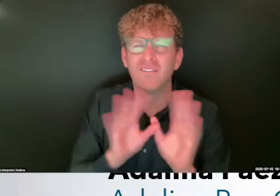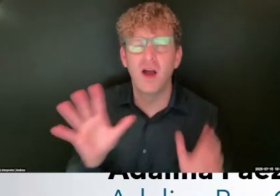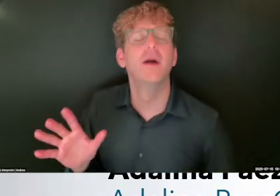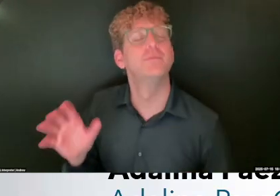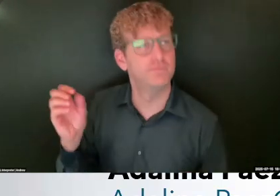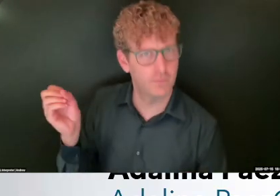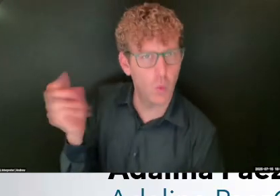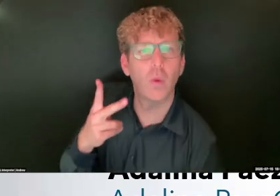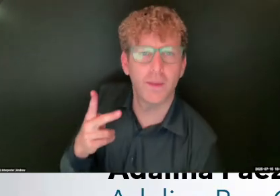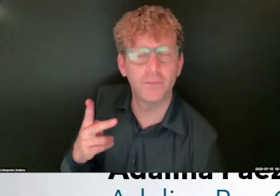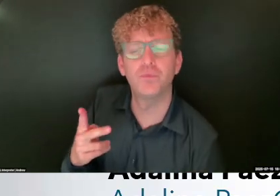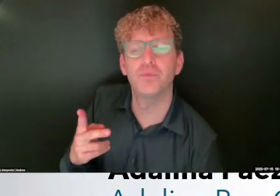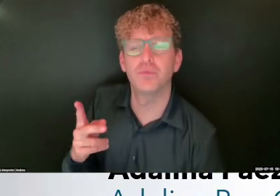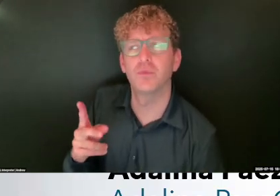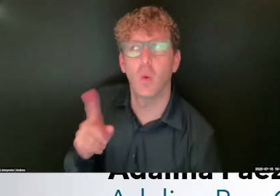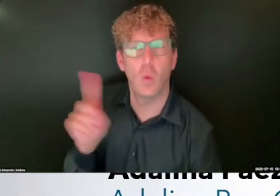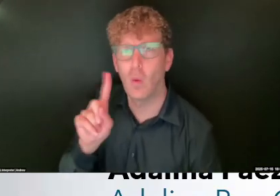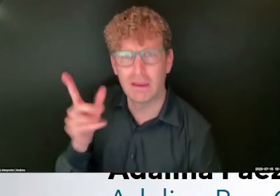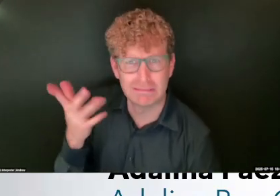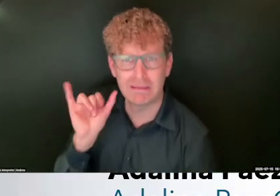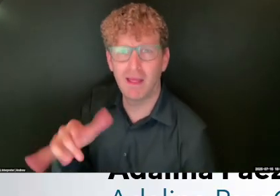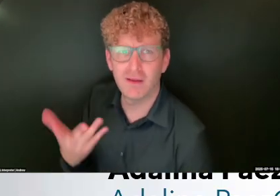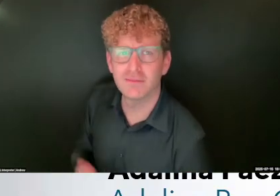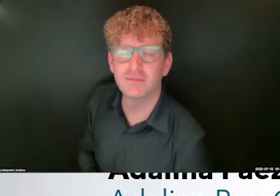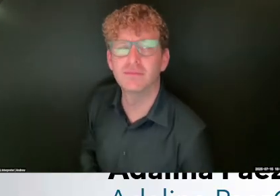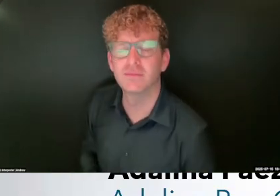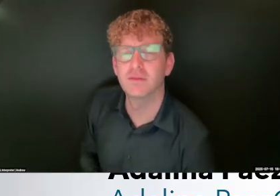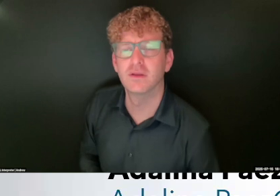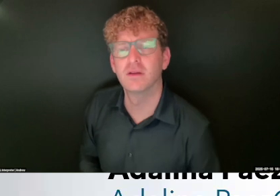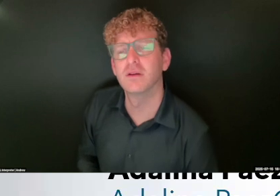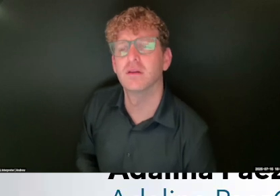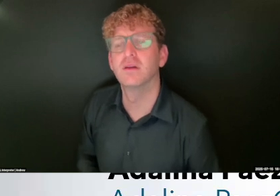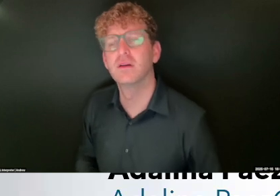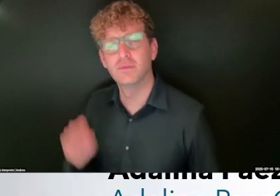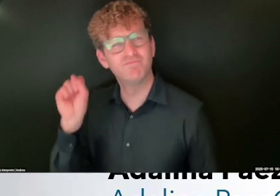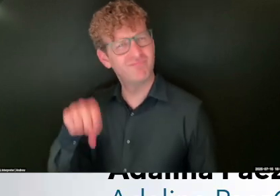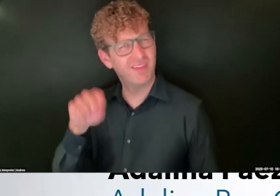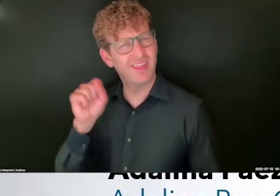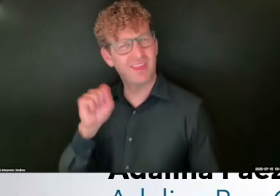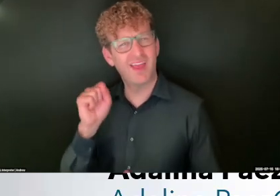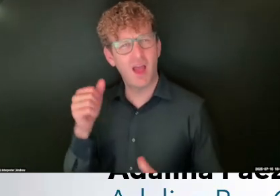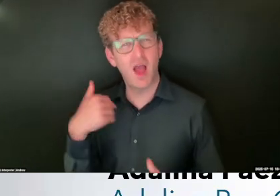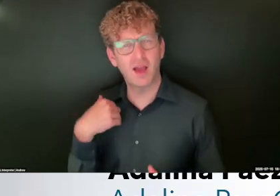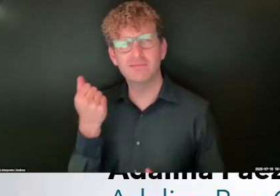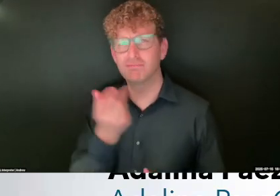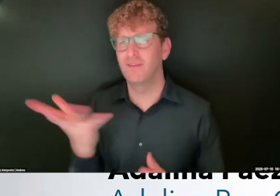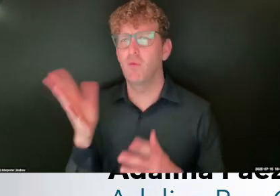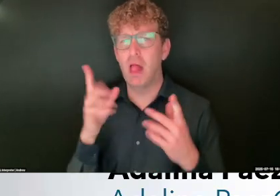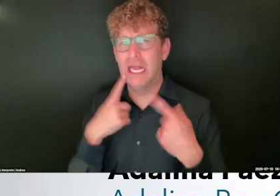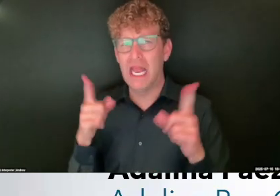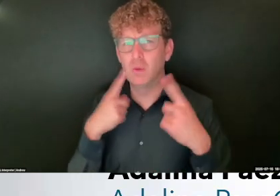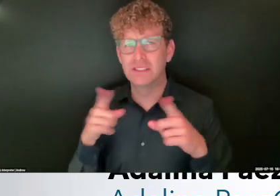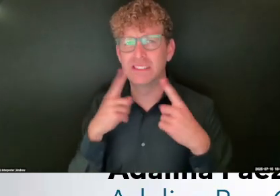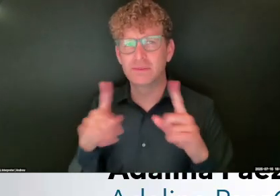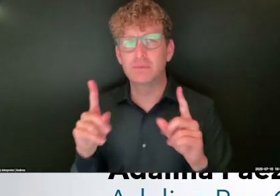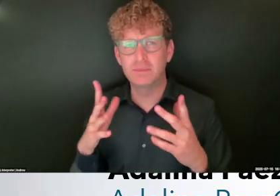it? Okay. Yeah, there were a couple announcements that some other folks wanted to talk about. We can open